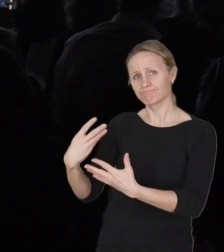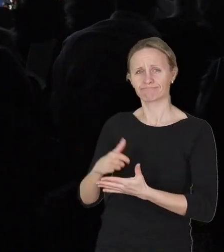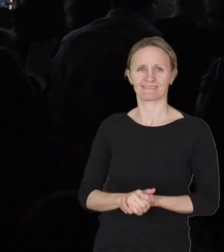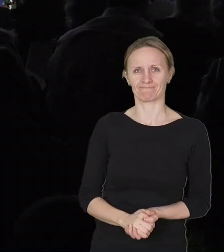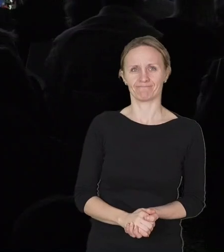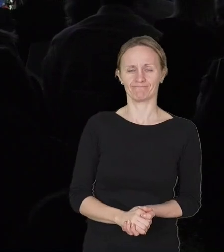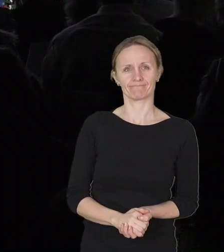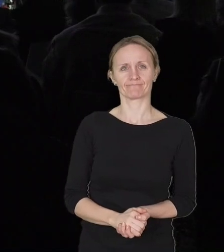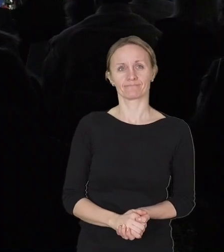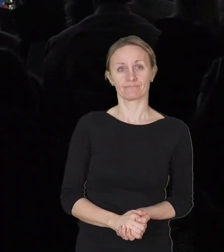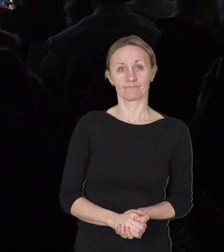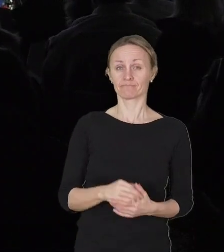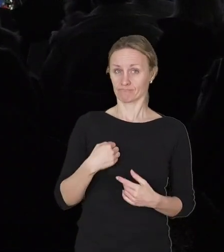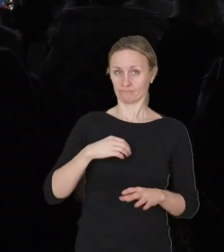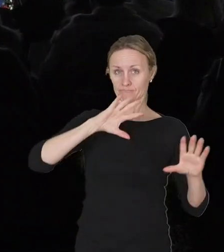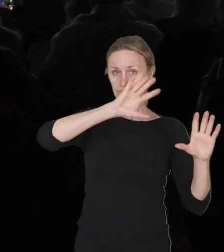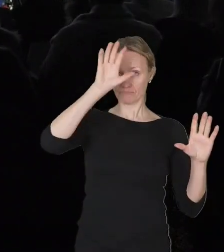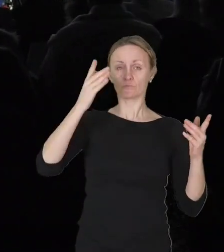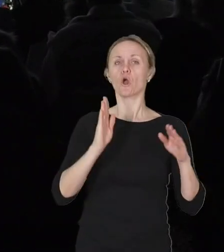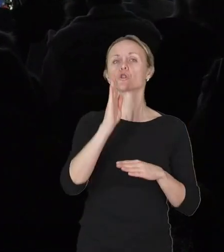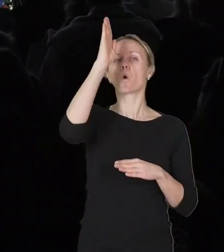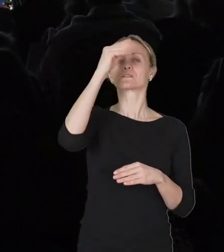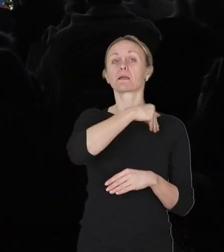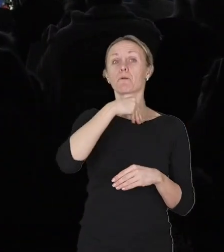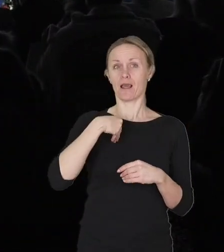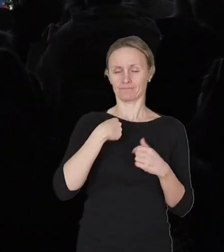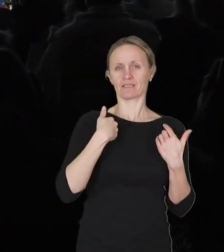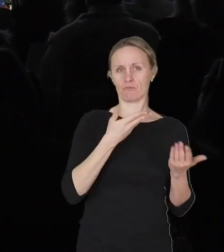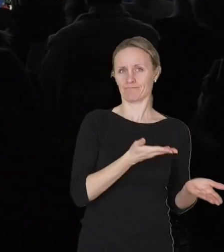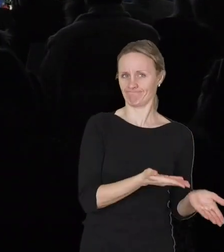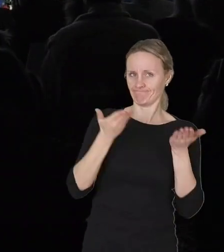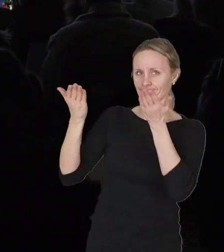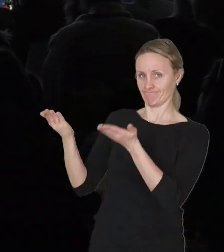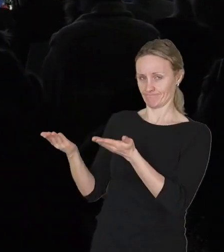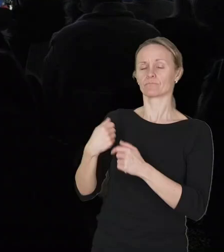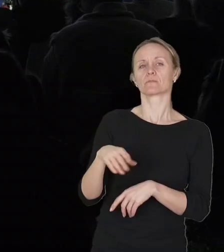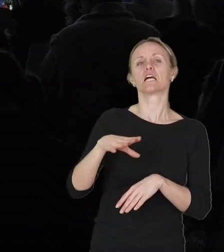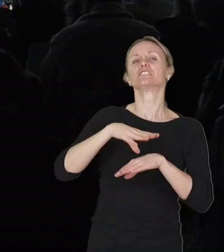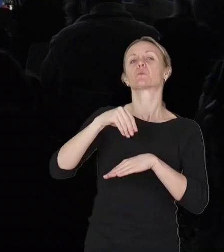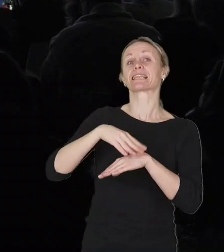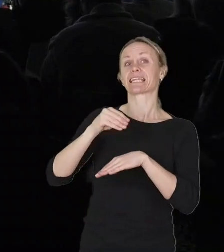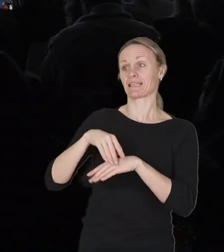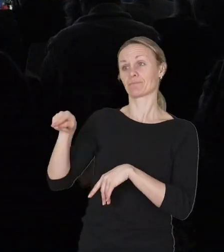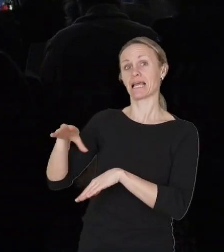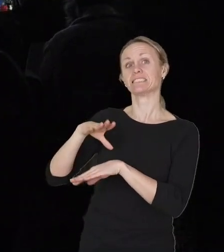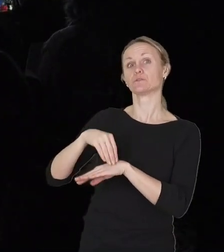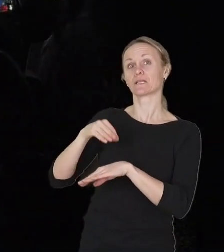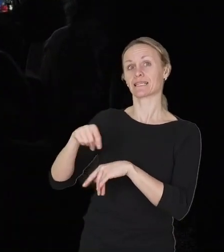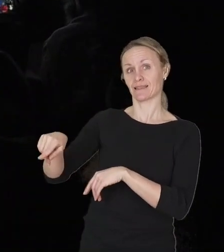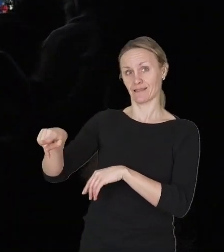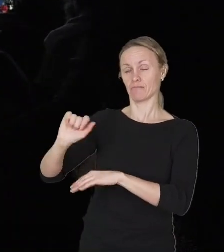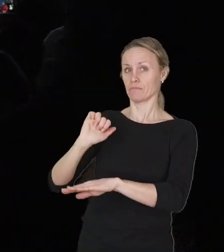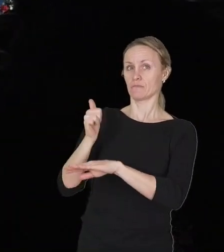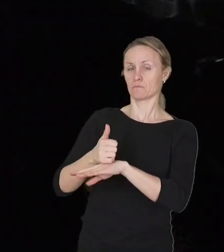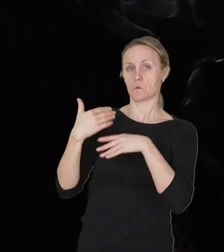the Swedish is the leader in many rankings of innovation. You are on the top of